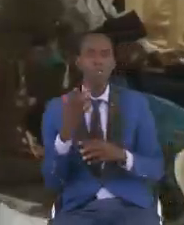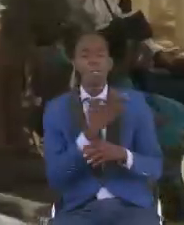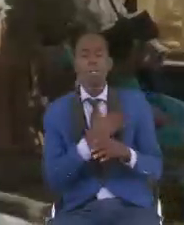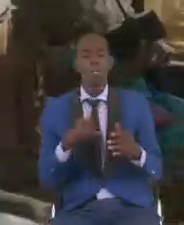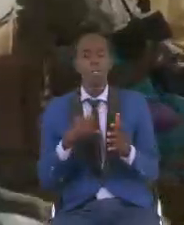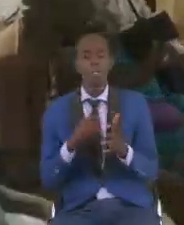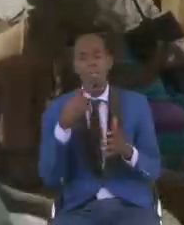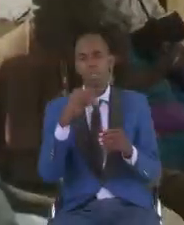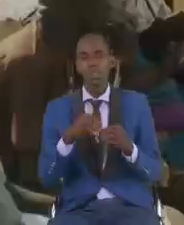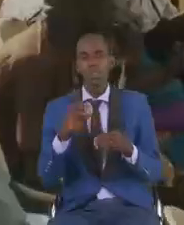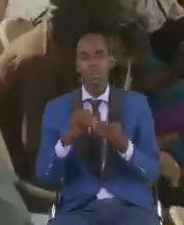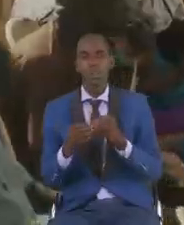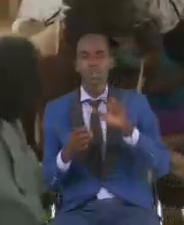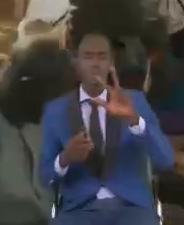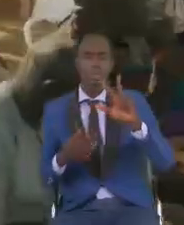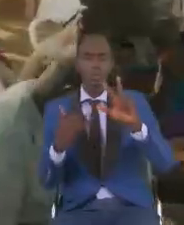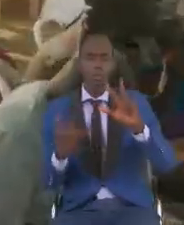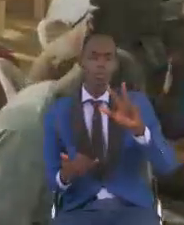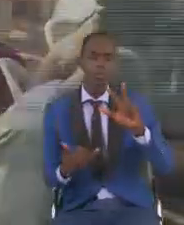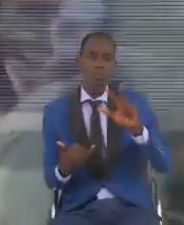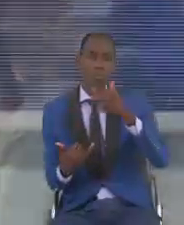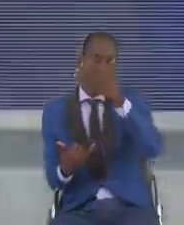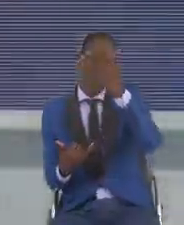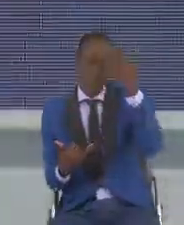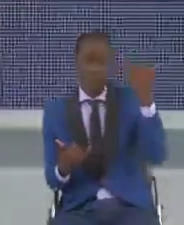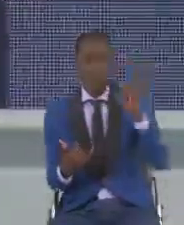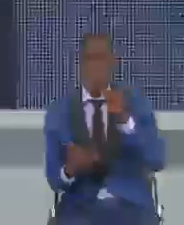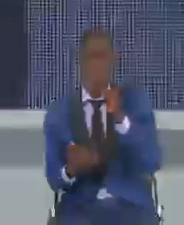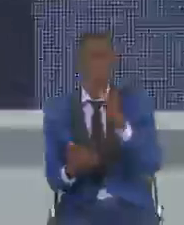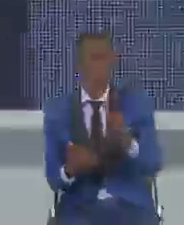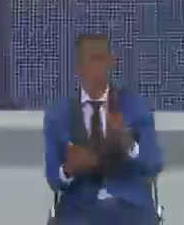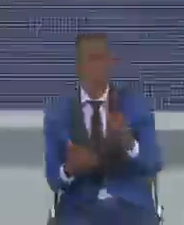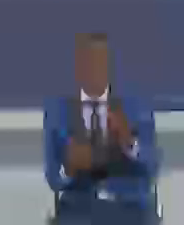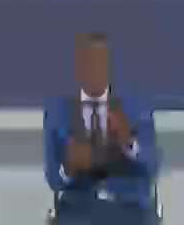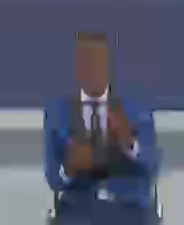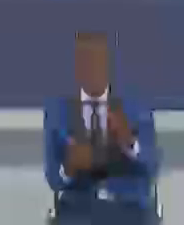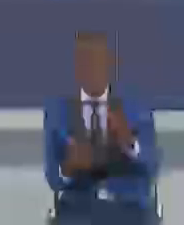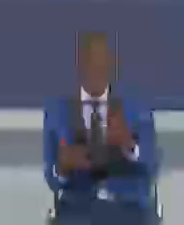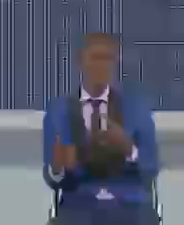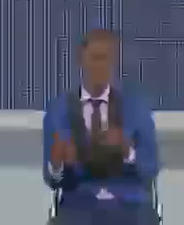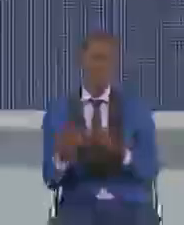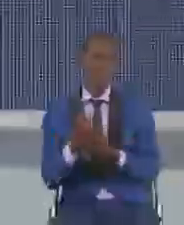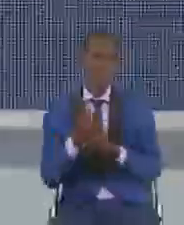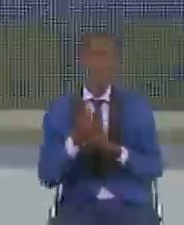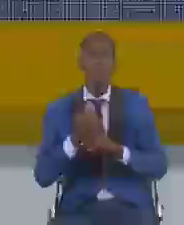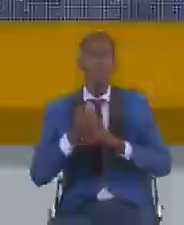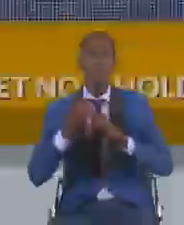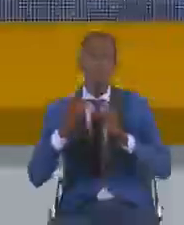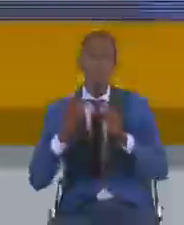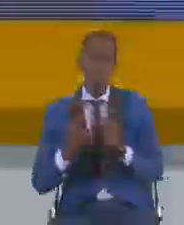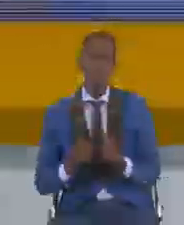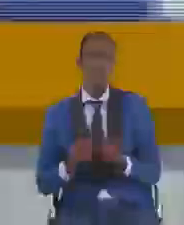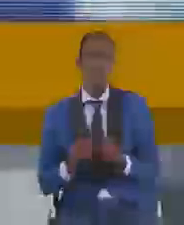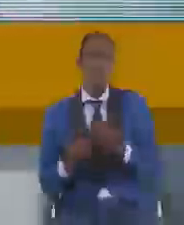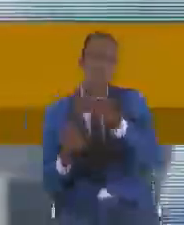us, number three now, it says, forget not, hold firm.